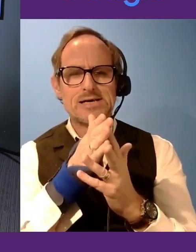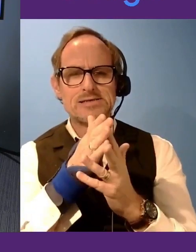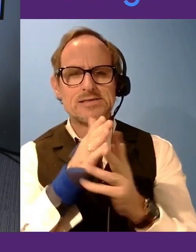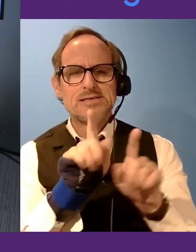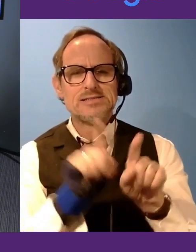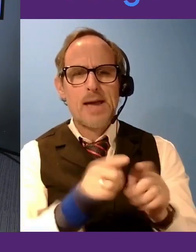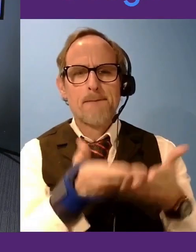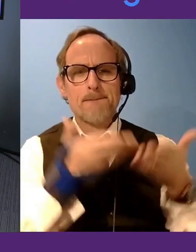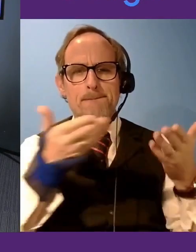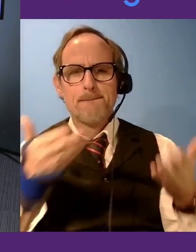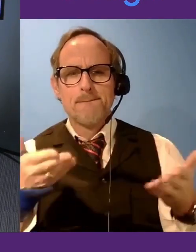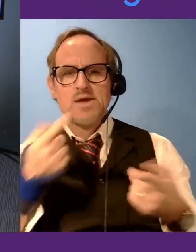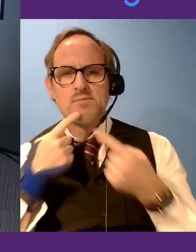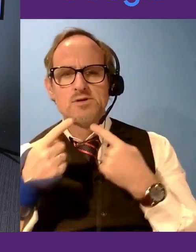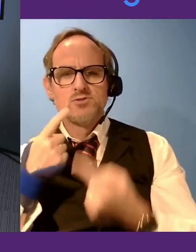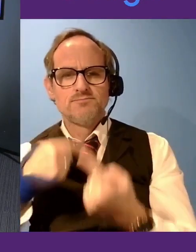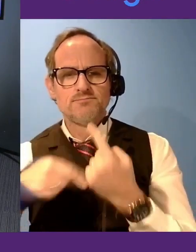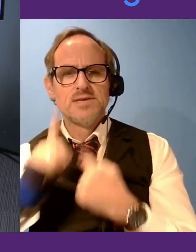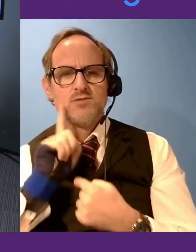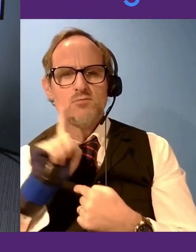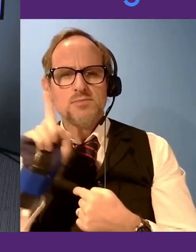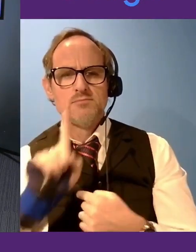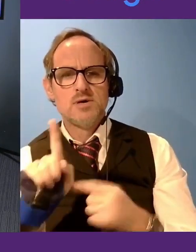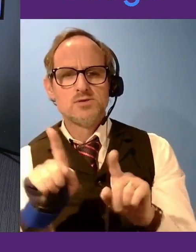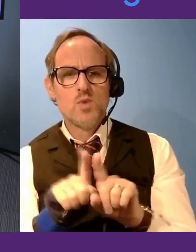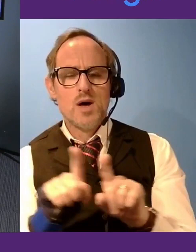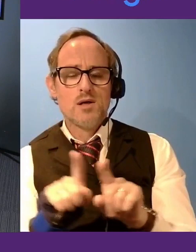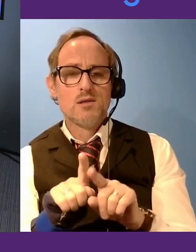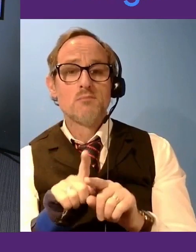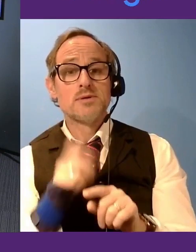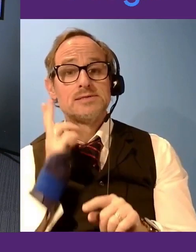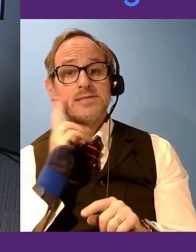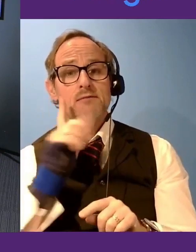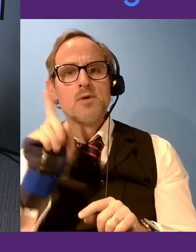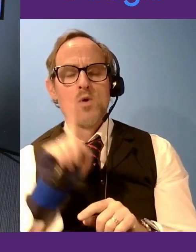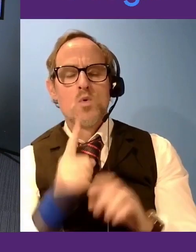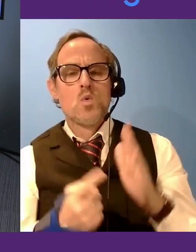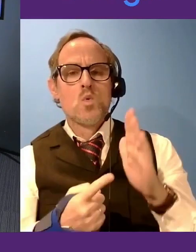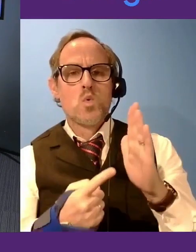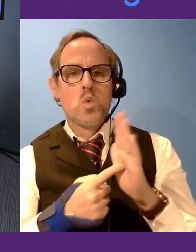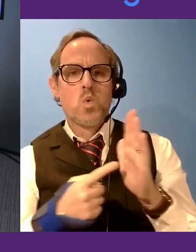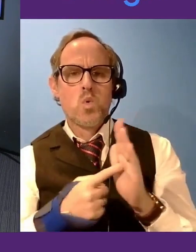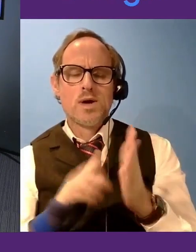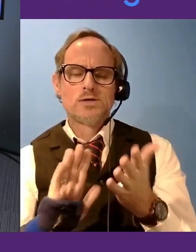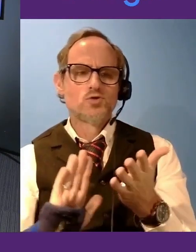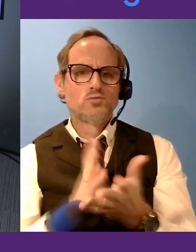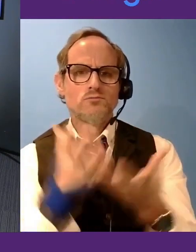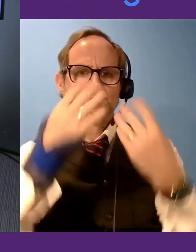as everyone else, and how important that was, and that really brings a lot of joy to people.